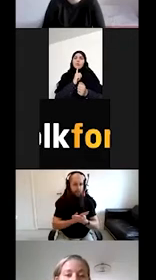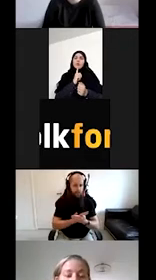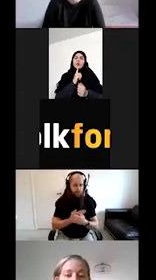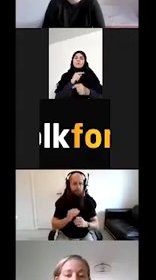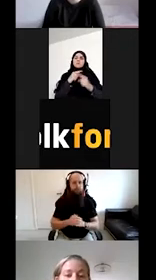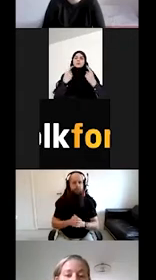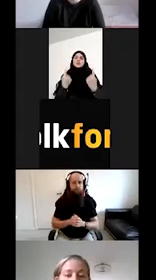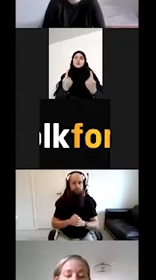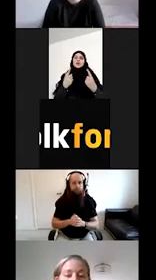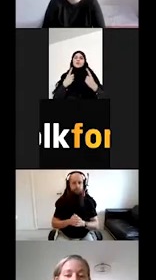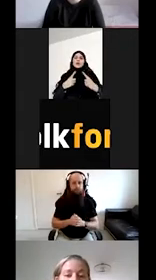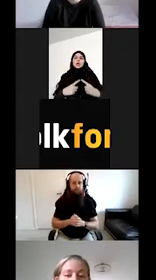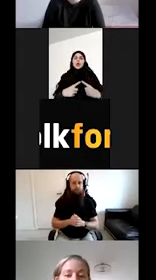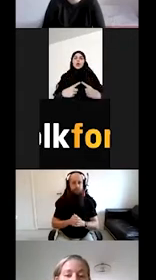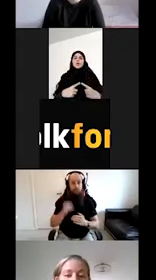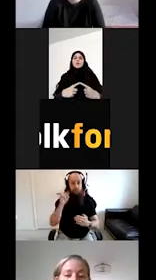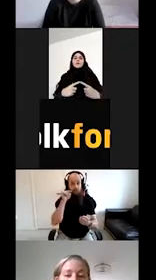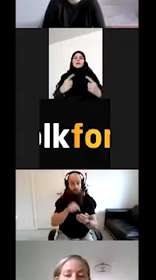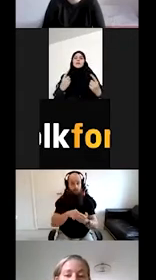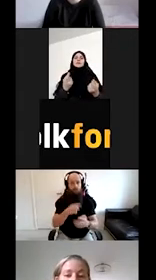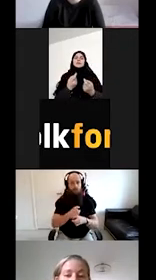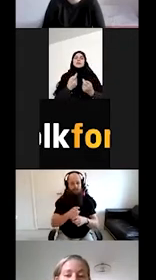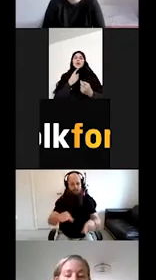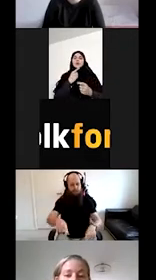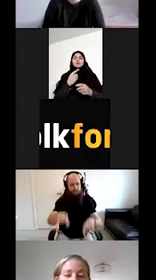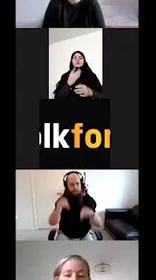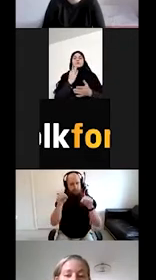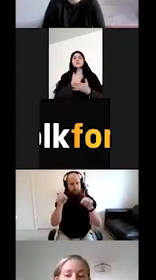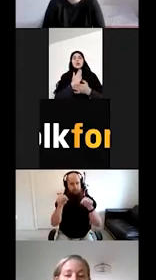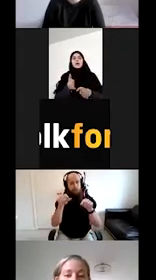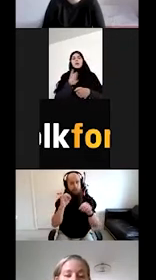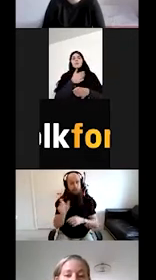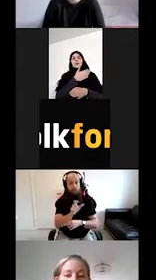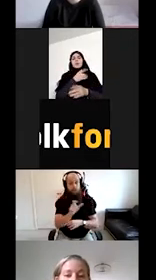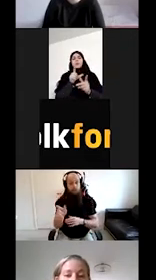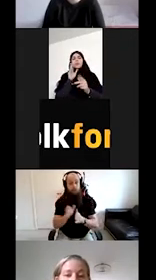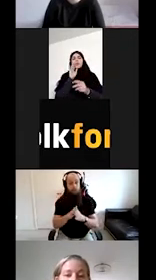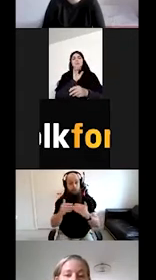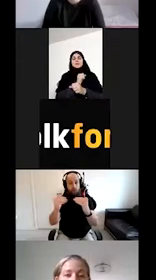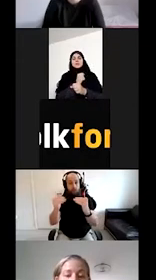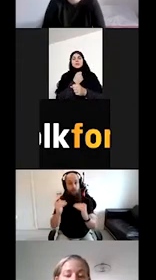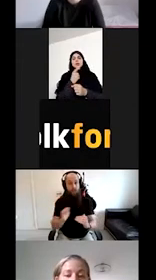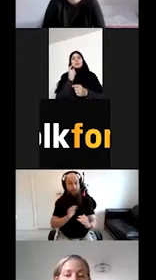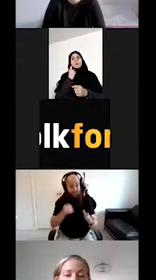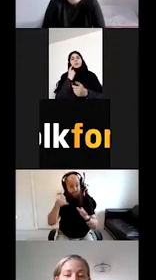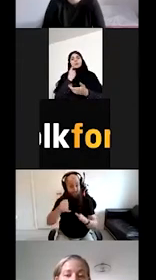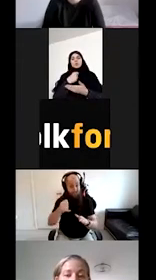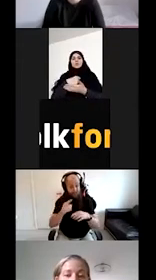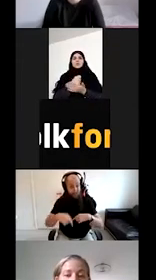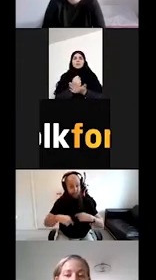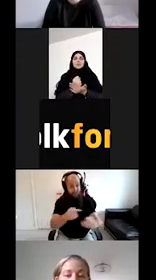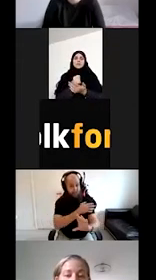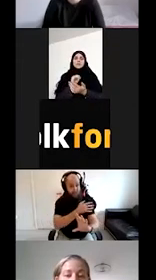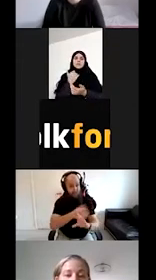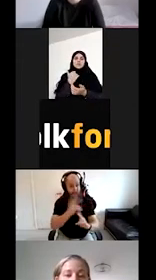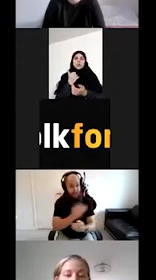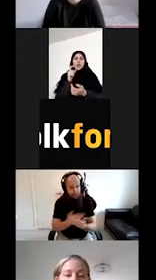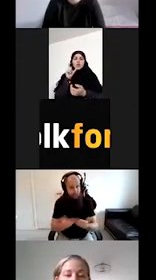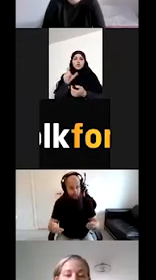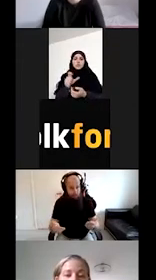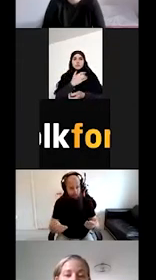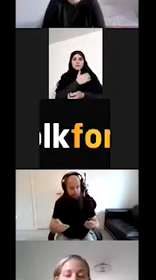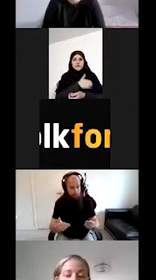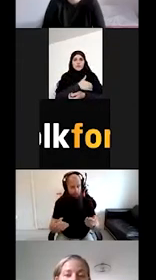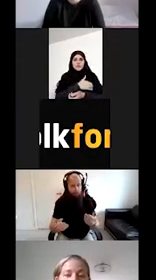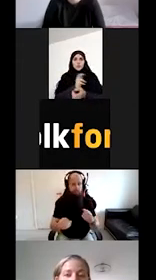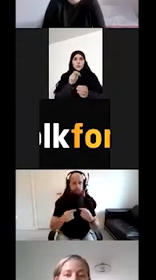And then to try and identify whether persons of disability with disabilities are included in these processes.